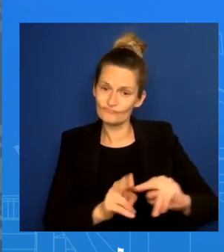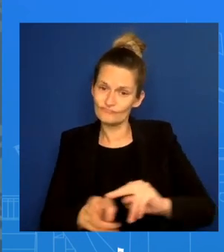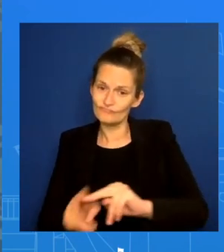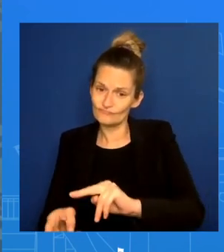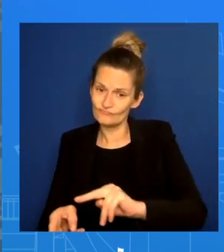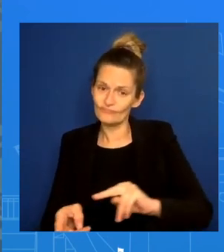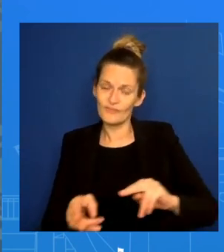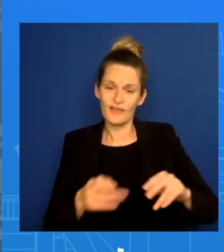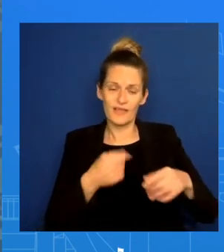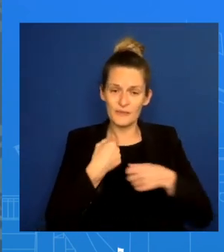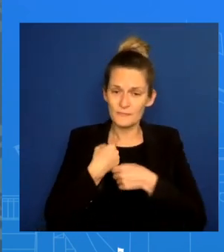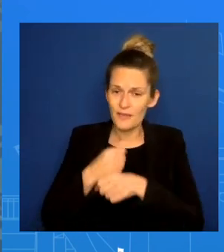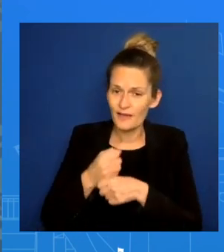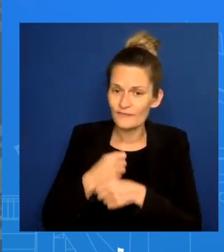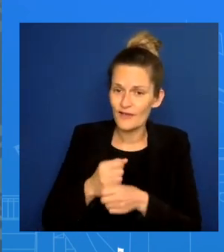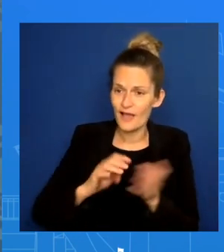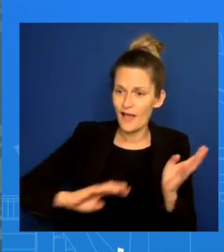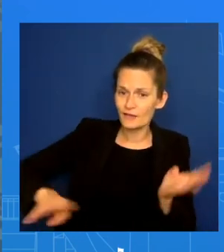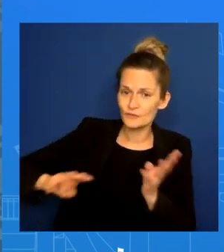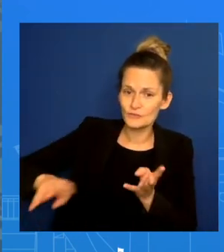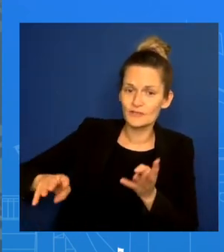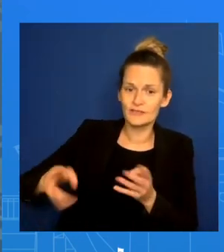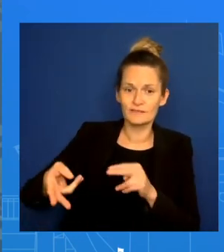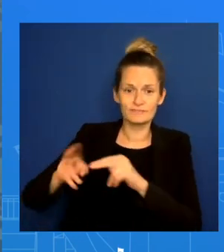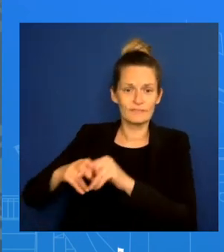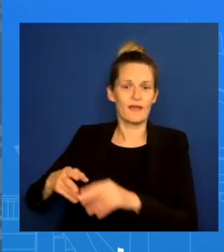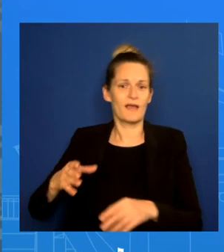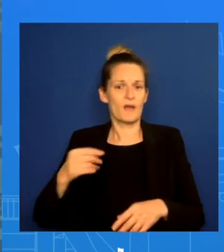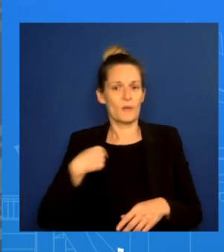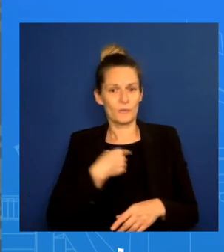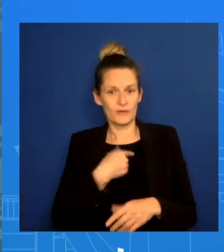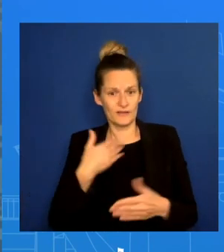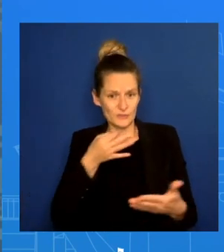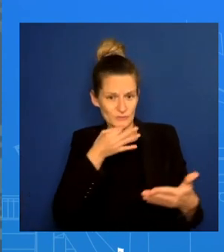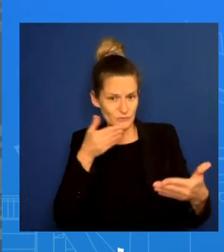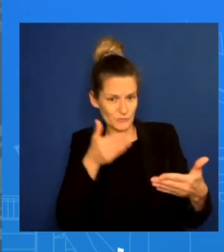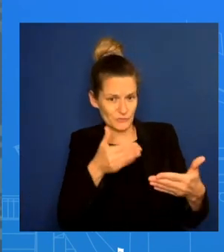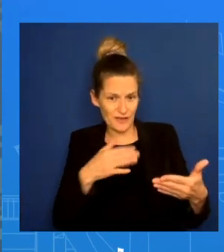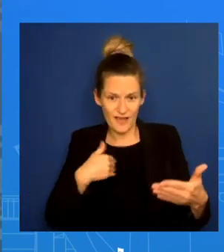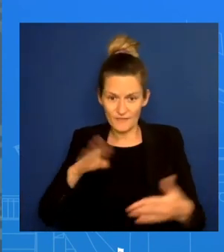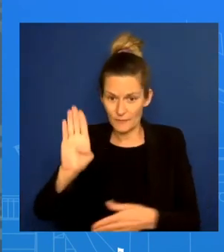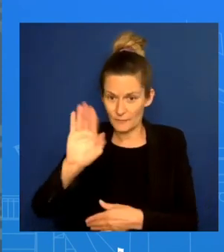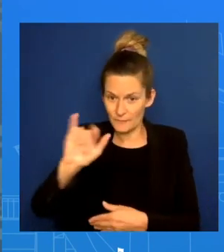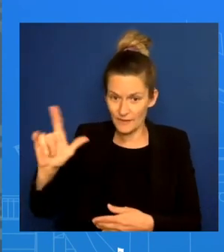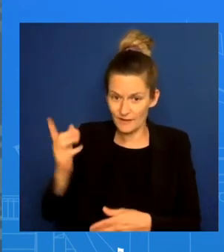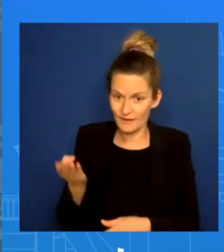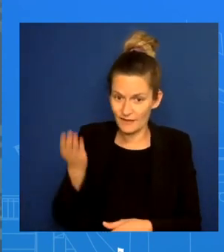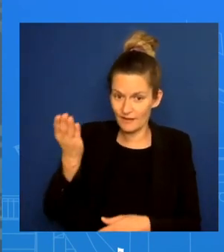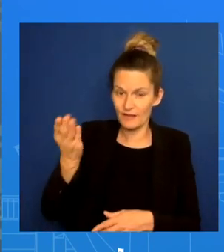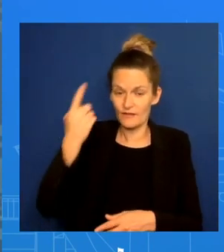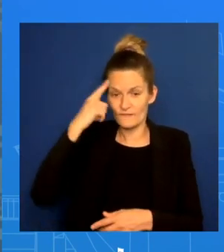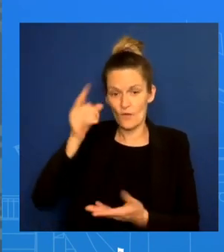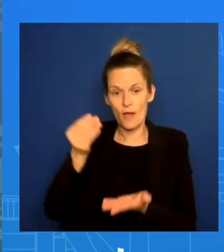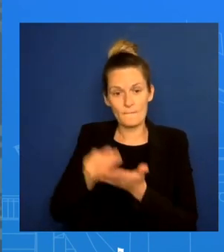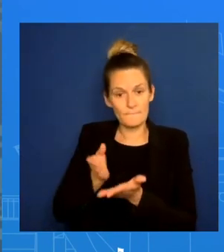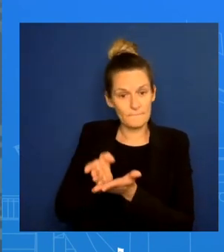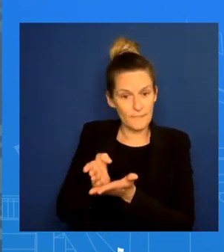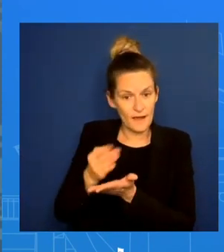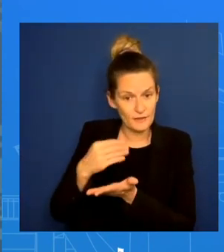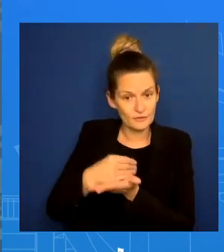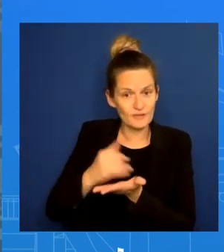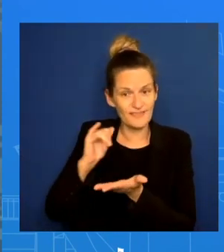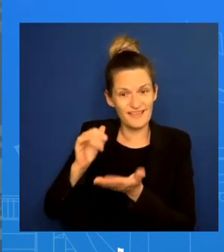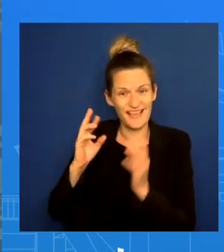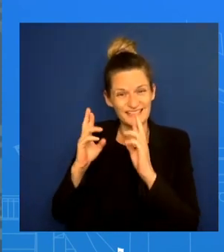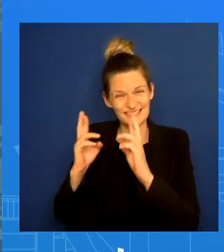cost. There are definitely plans that we're going to continue to work on, so we don't leave anybody behind. And so that's going to be his